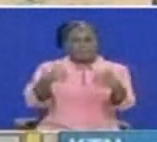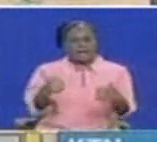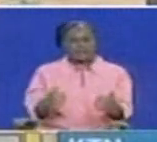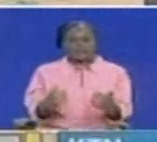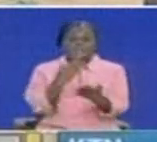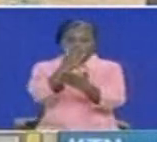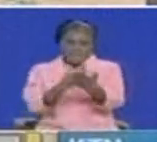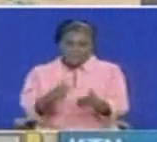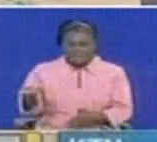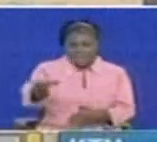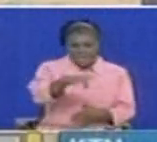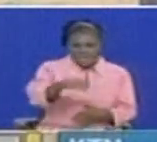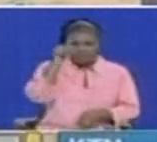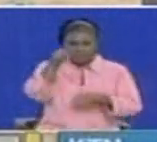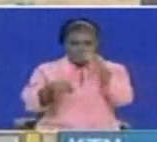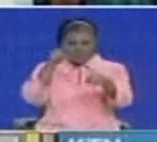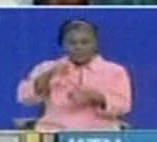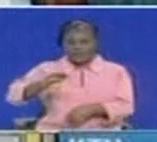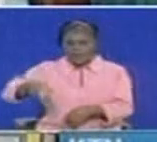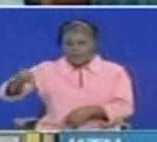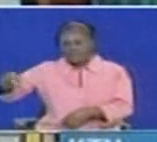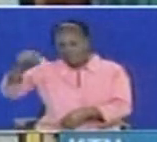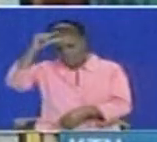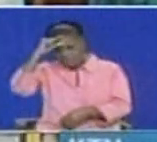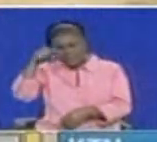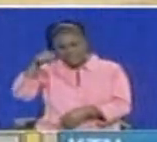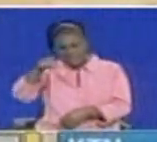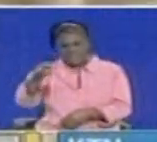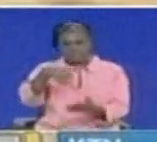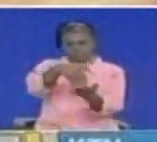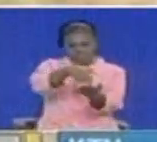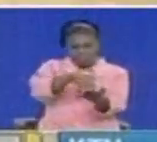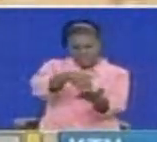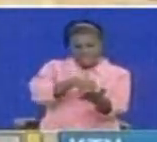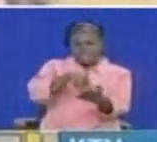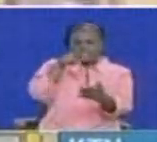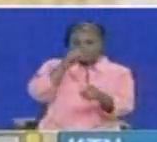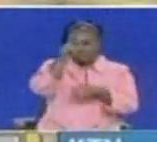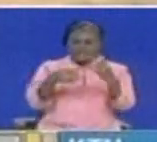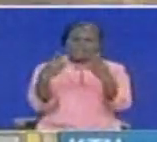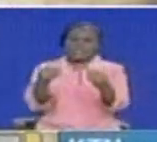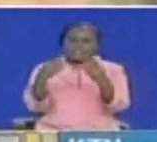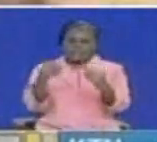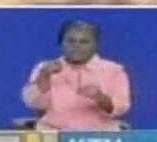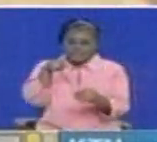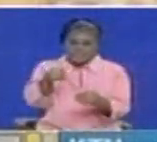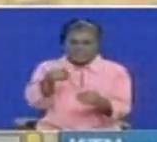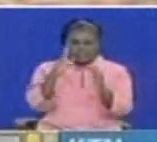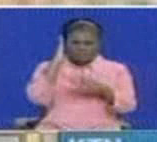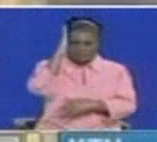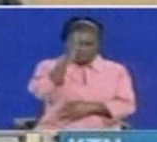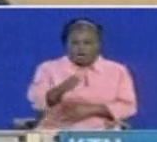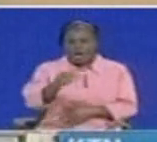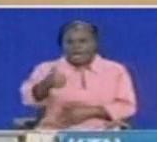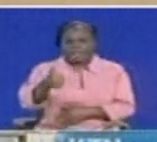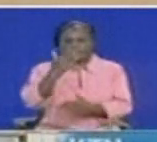Some quarters have accused the county government of partiality in this fighting, an accusation that could just as easily be pinned on the other